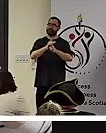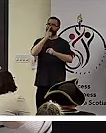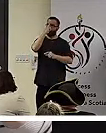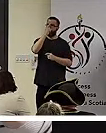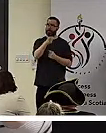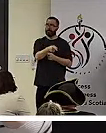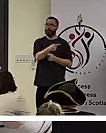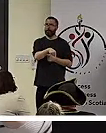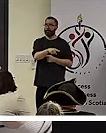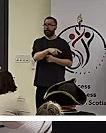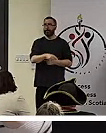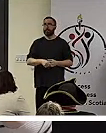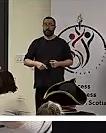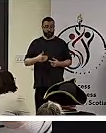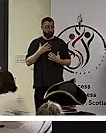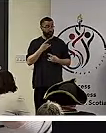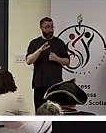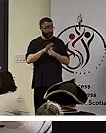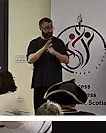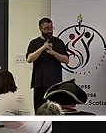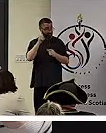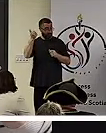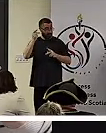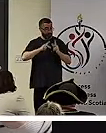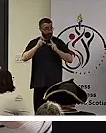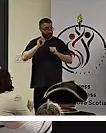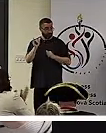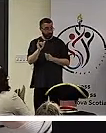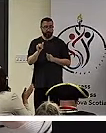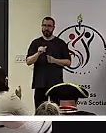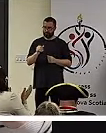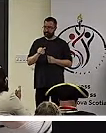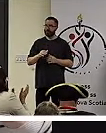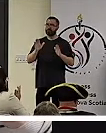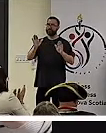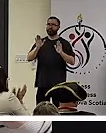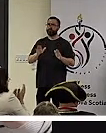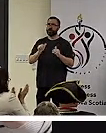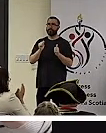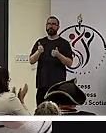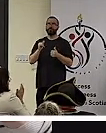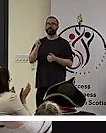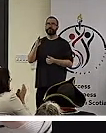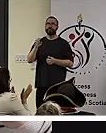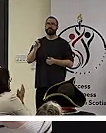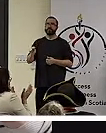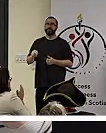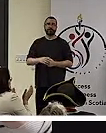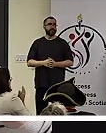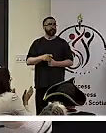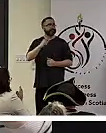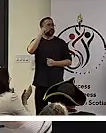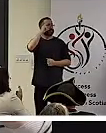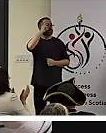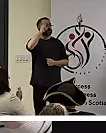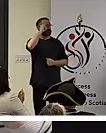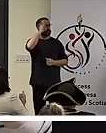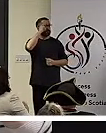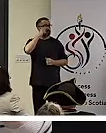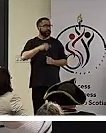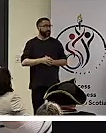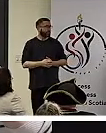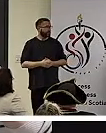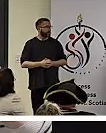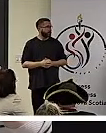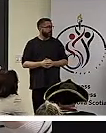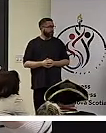like advocating for other people as well? Yes. Oh, that's great, Jen. Woo, yeah. All right. Now, Tegan, do you think you can tell